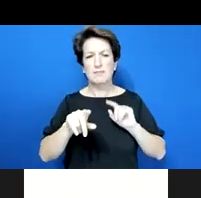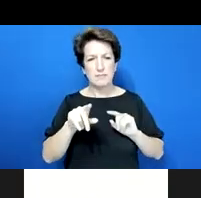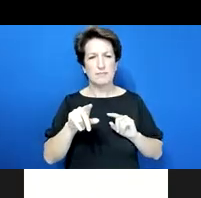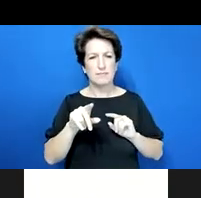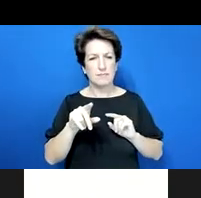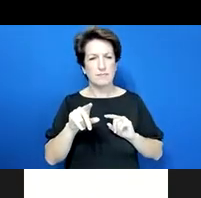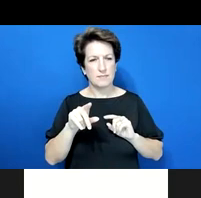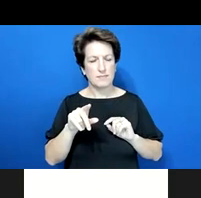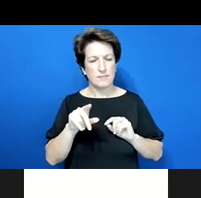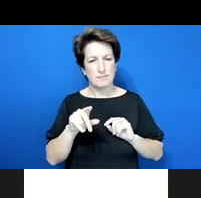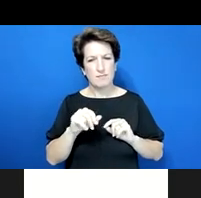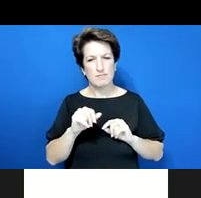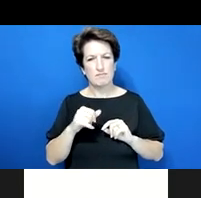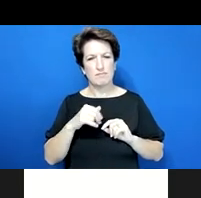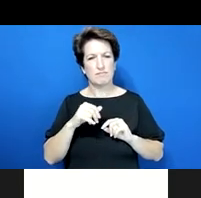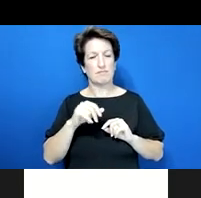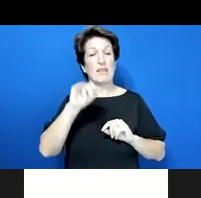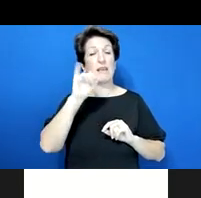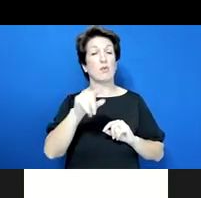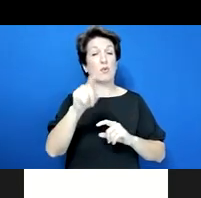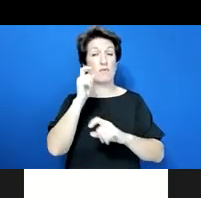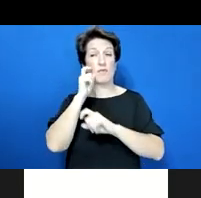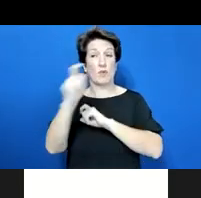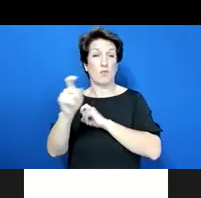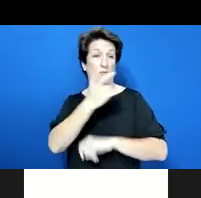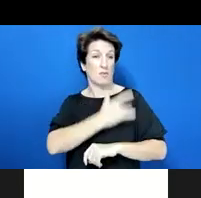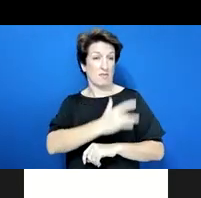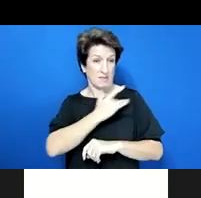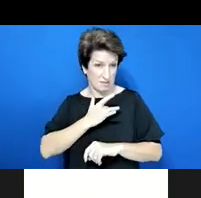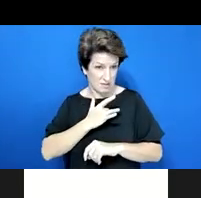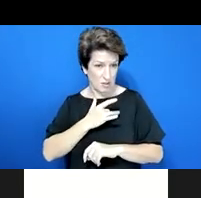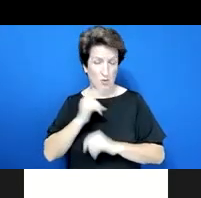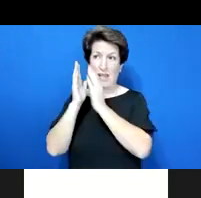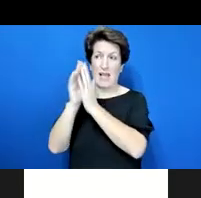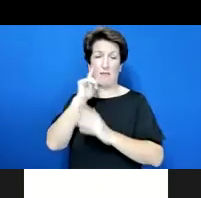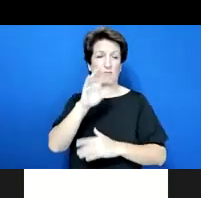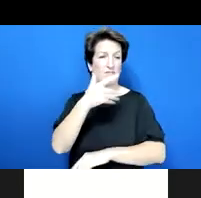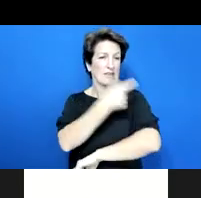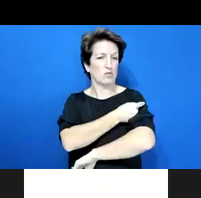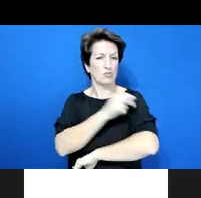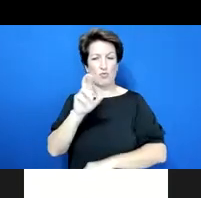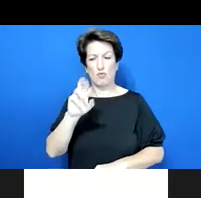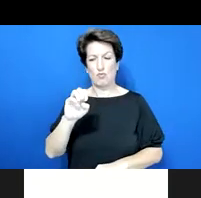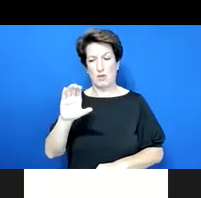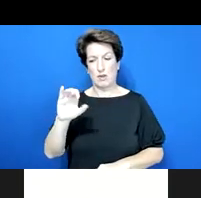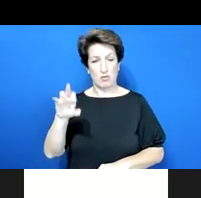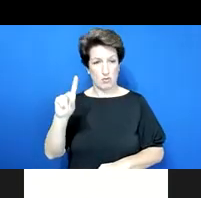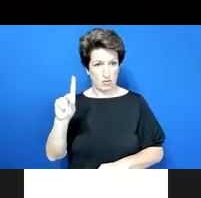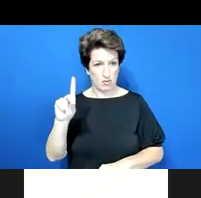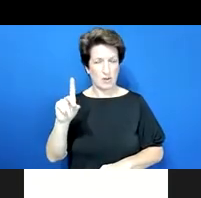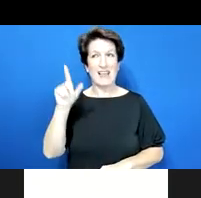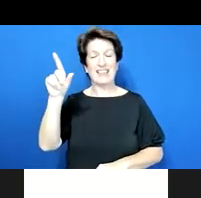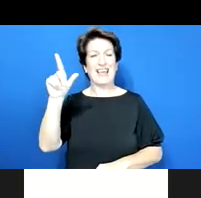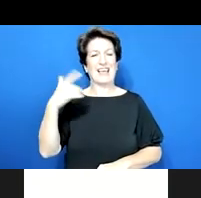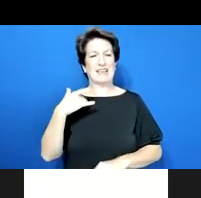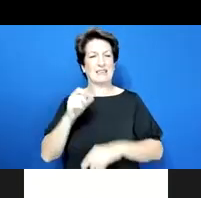did. So if you were to call the provincial number and request your vaccination record, what they would actually send you is a link.